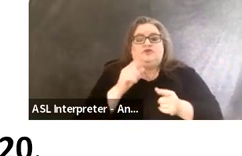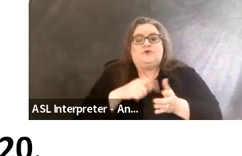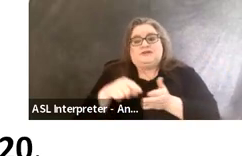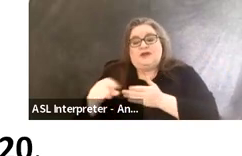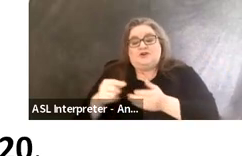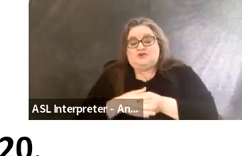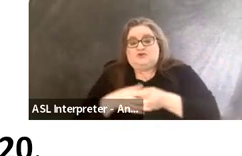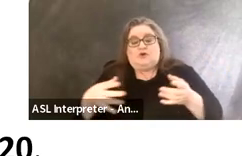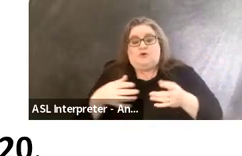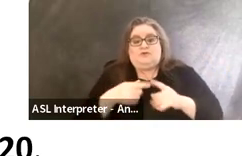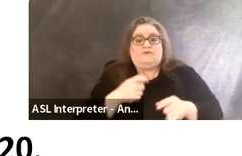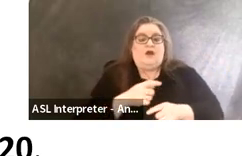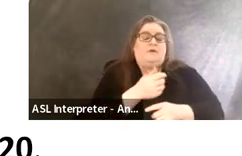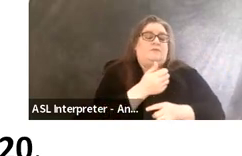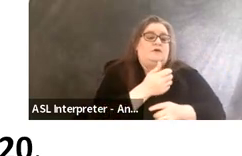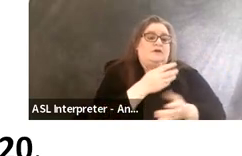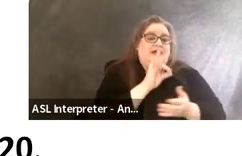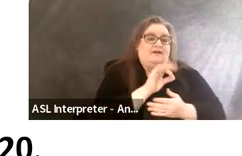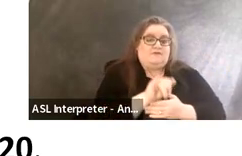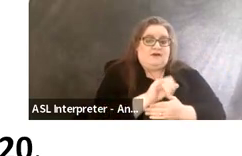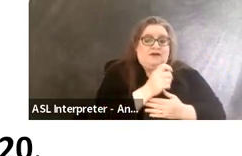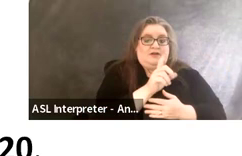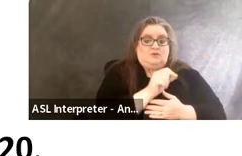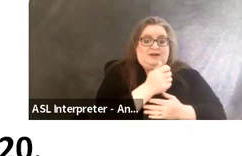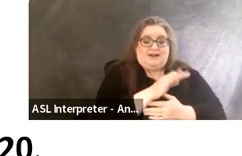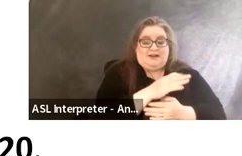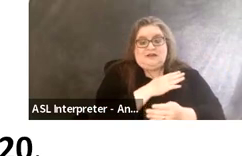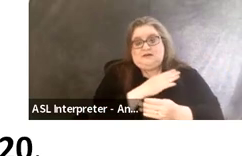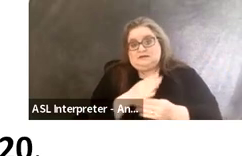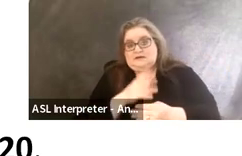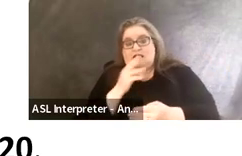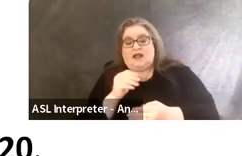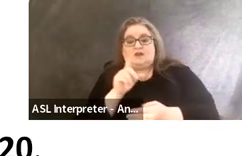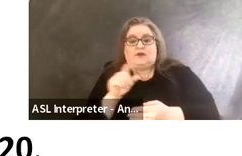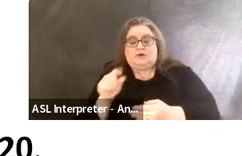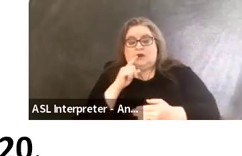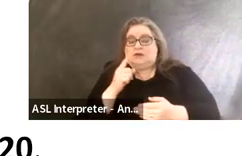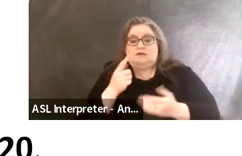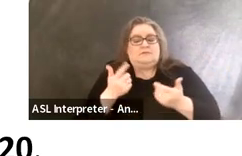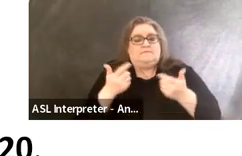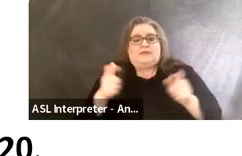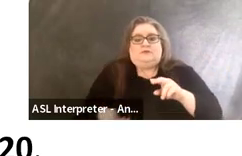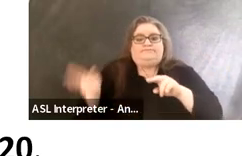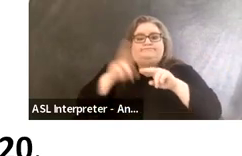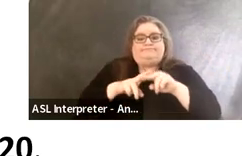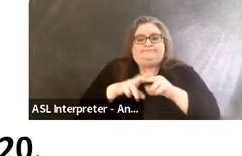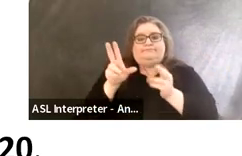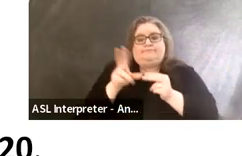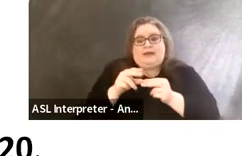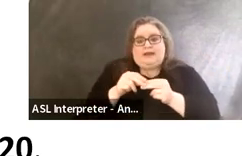between fiscal year 2019 and 2020, a big jump in Medicaid